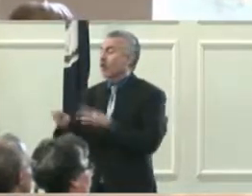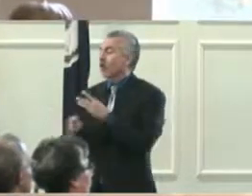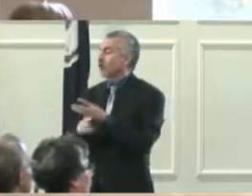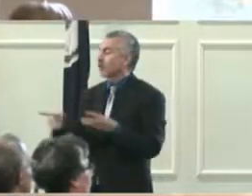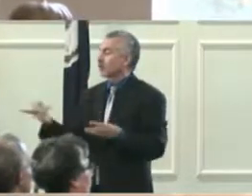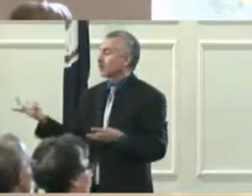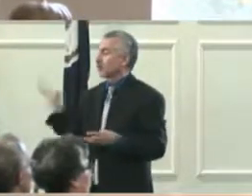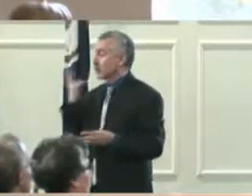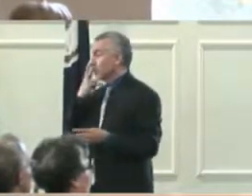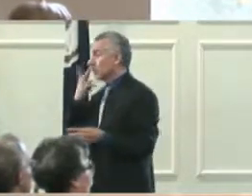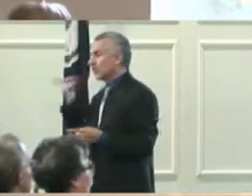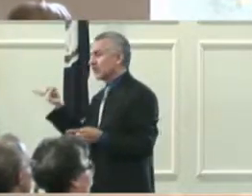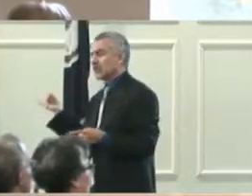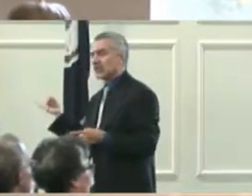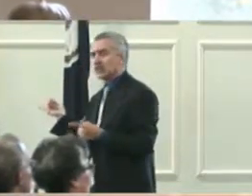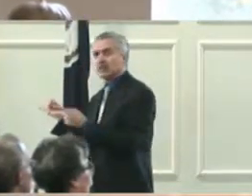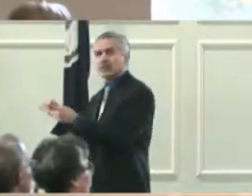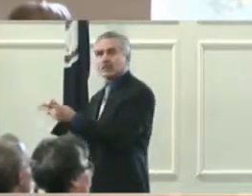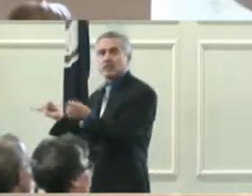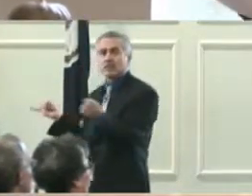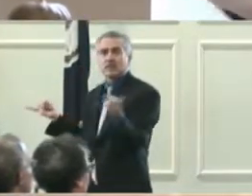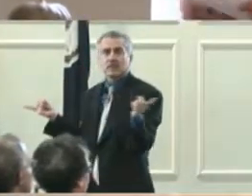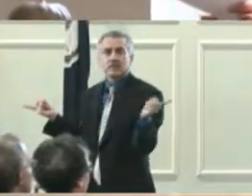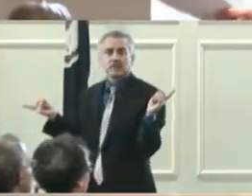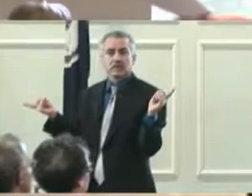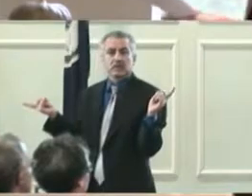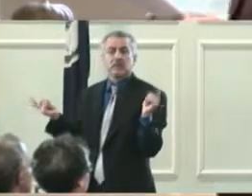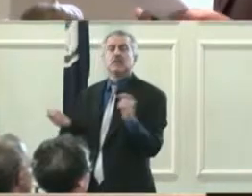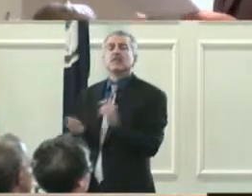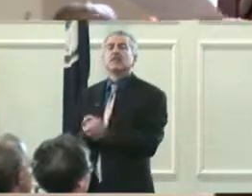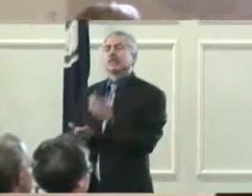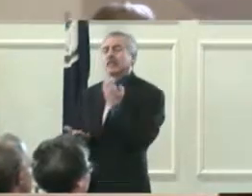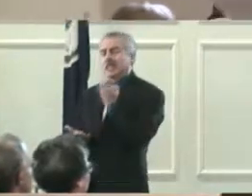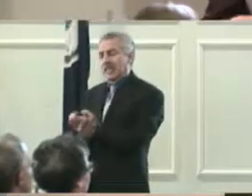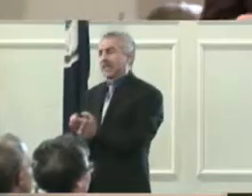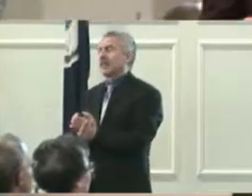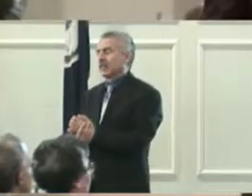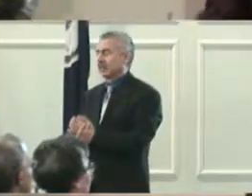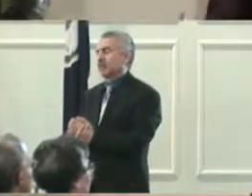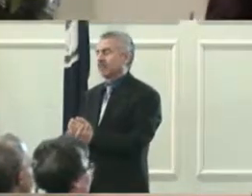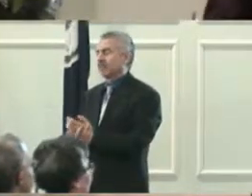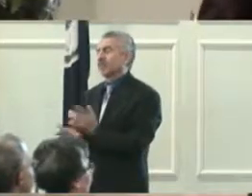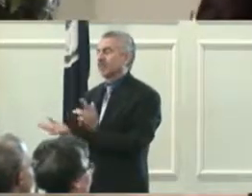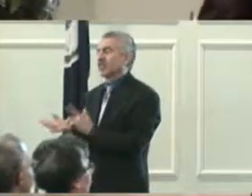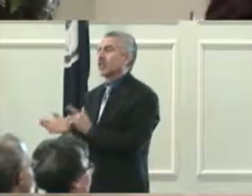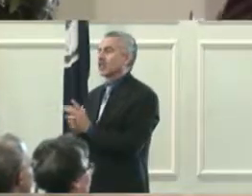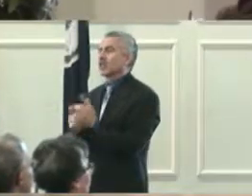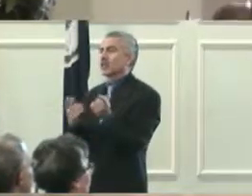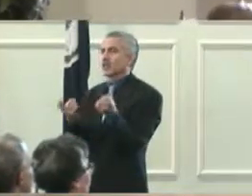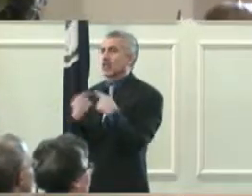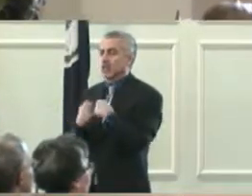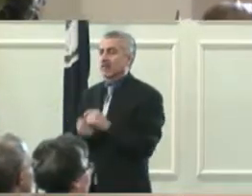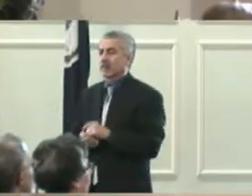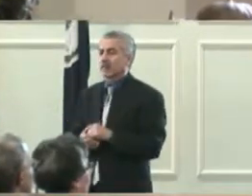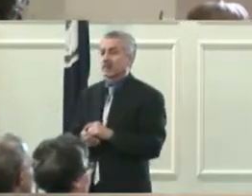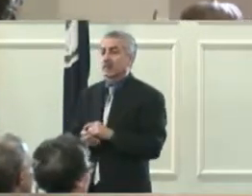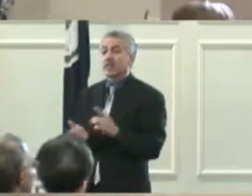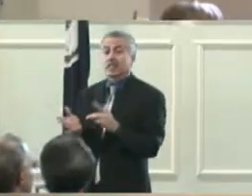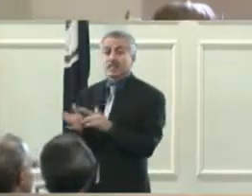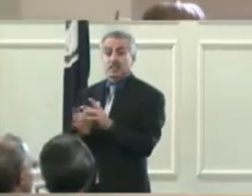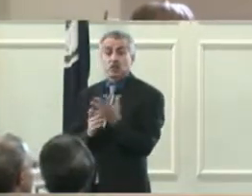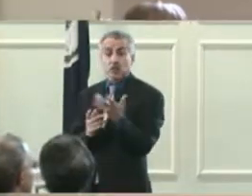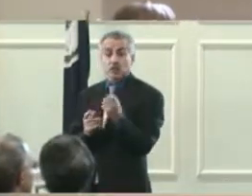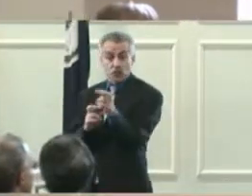And you will know that, in fact, Jesus is coming soon. He wants us to be ready.